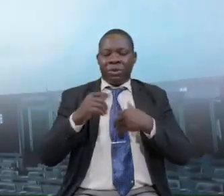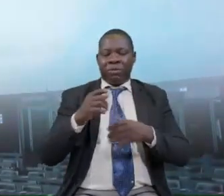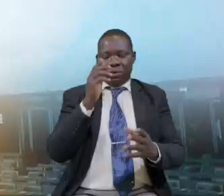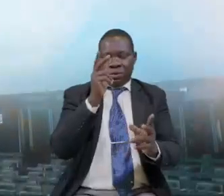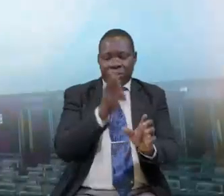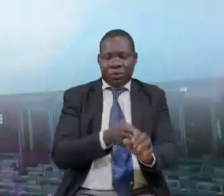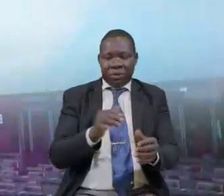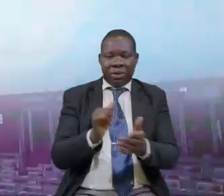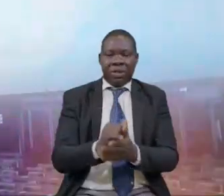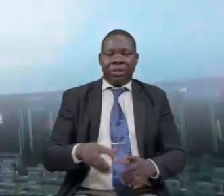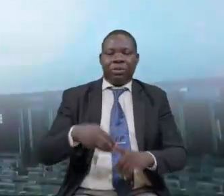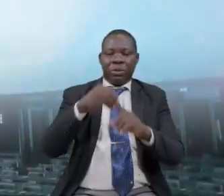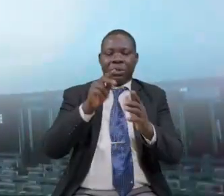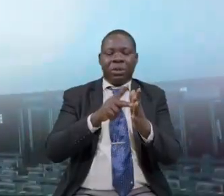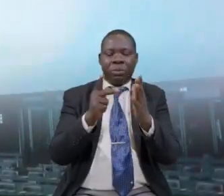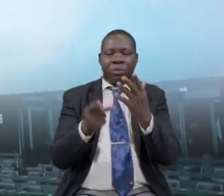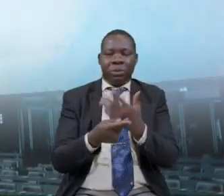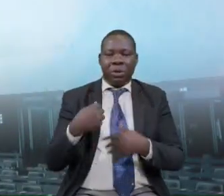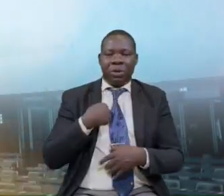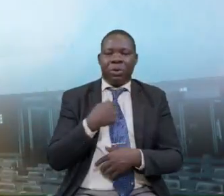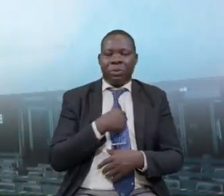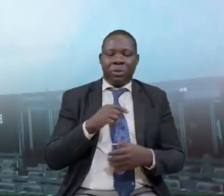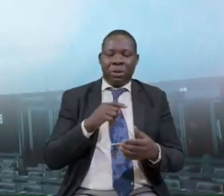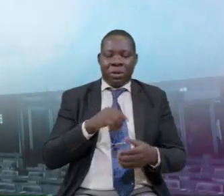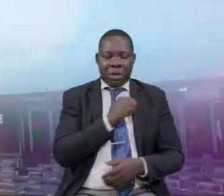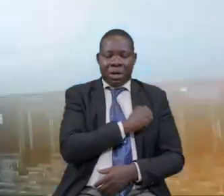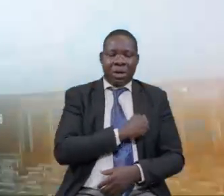We appreciate you whilst you comply.